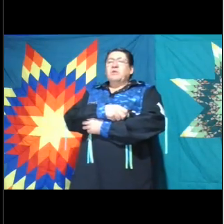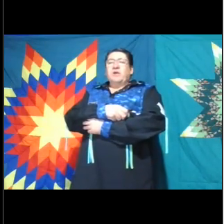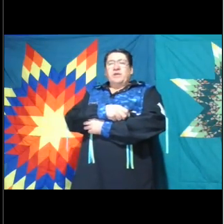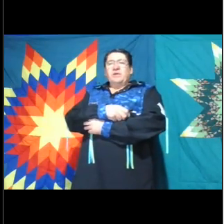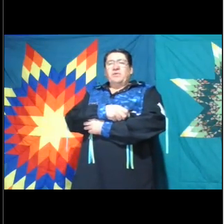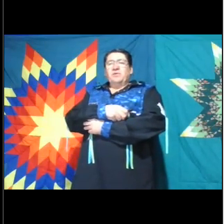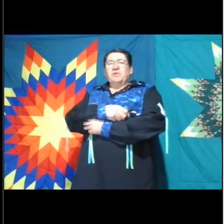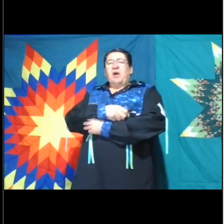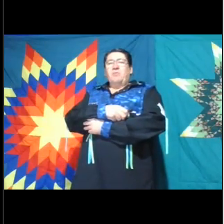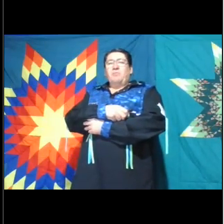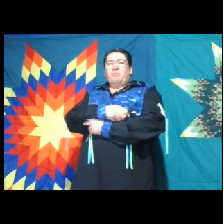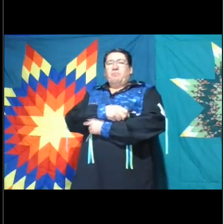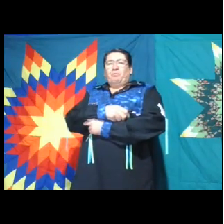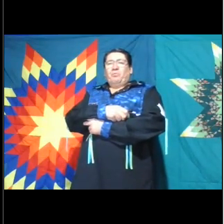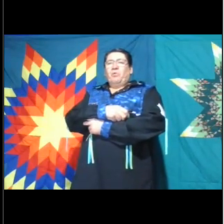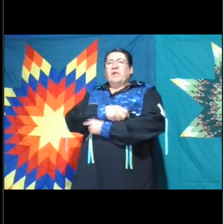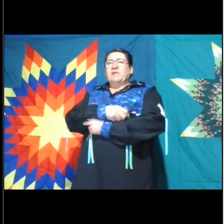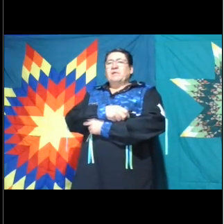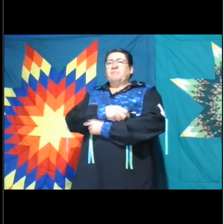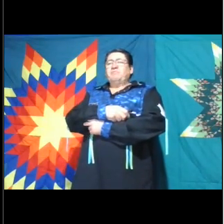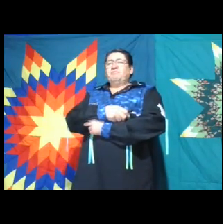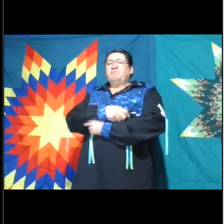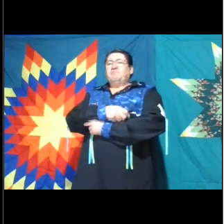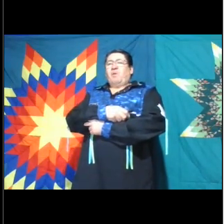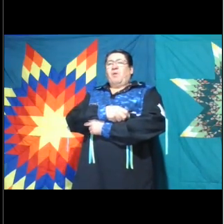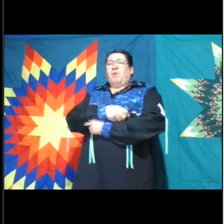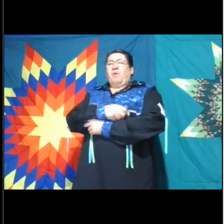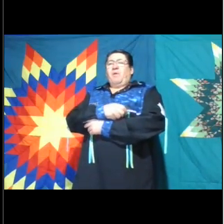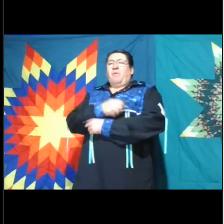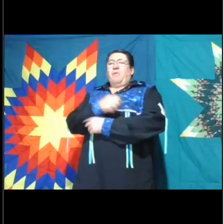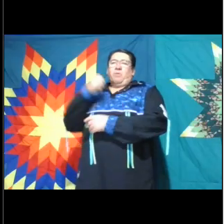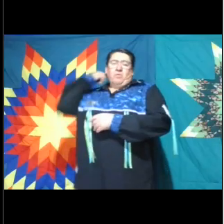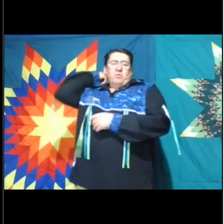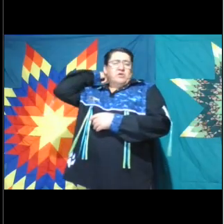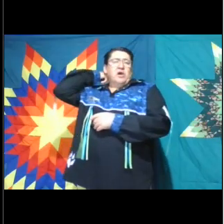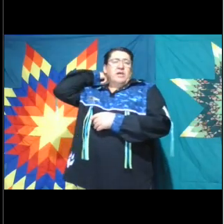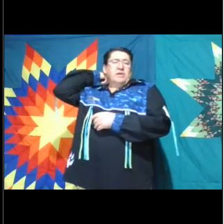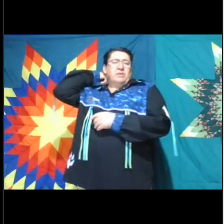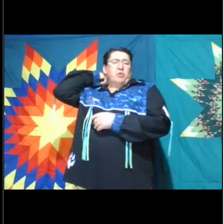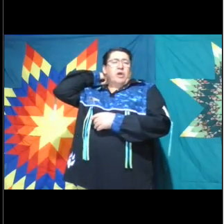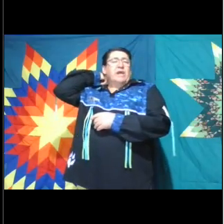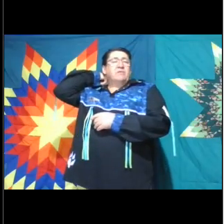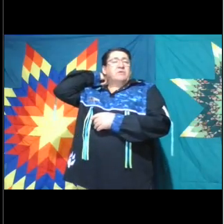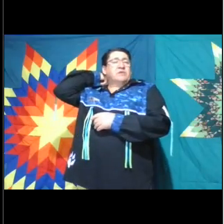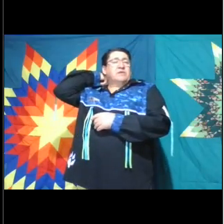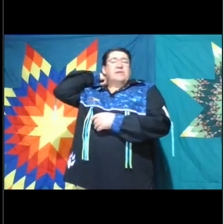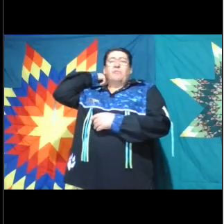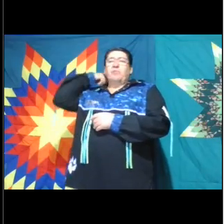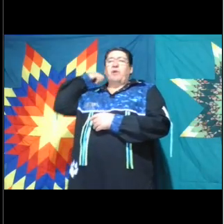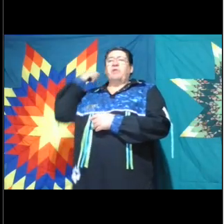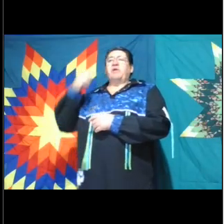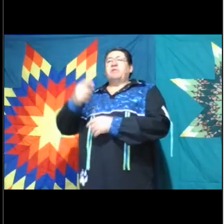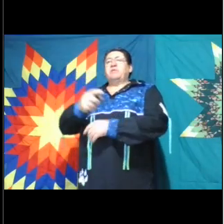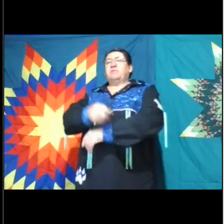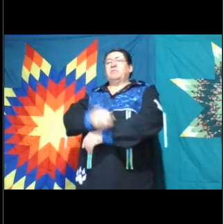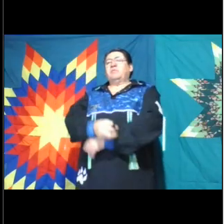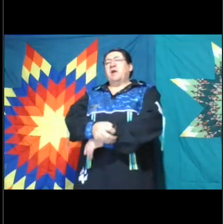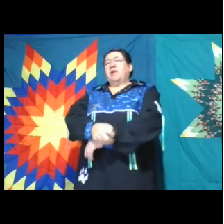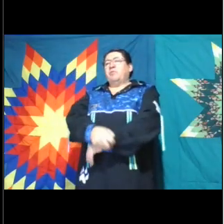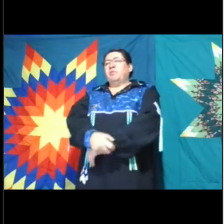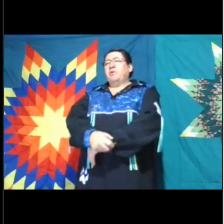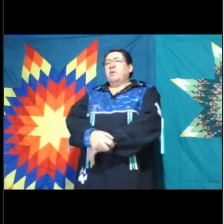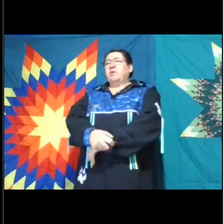We're all trying to stop racism. We're trying to break down those systemic barriers.